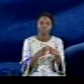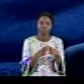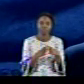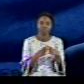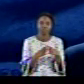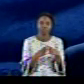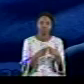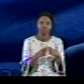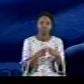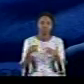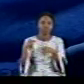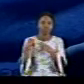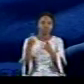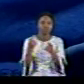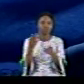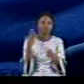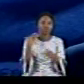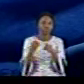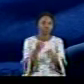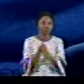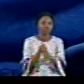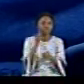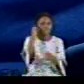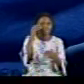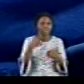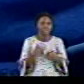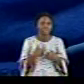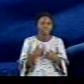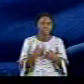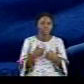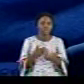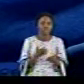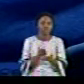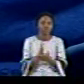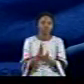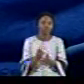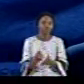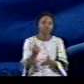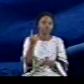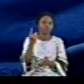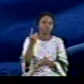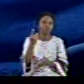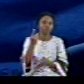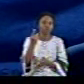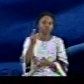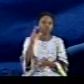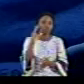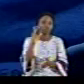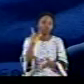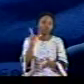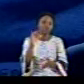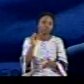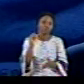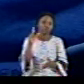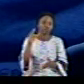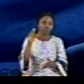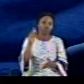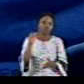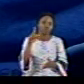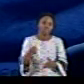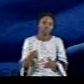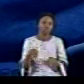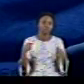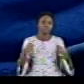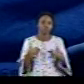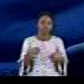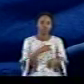since last year he's been having right upper limb pain for tonight the miracle took place and he's totally